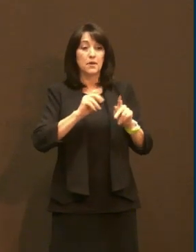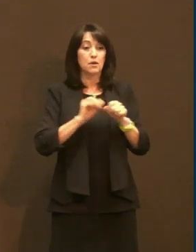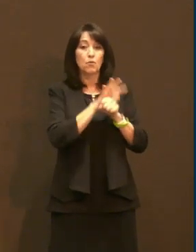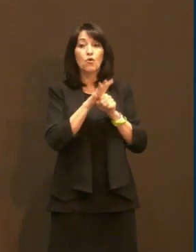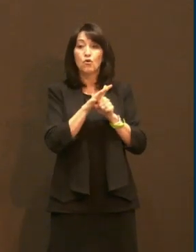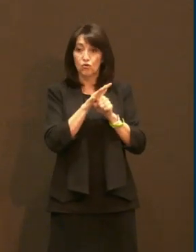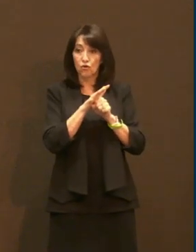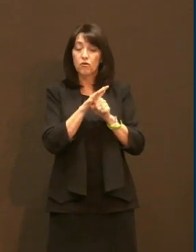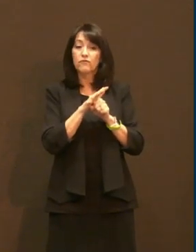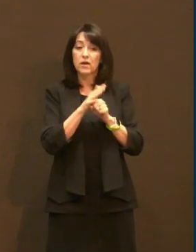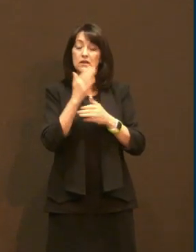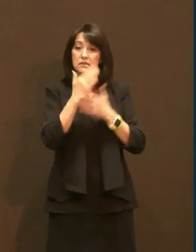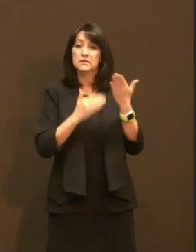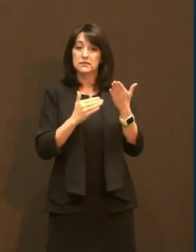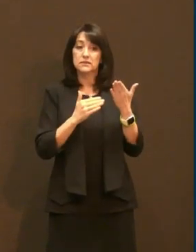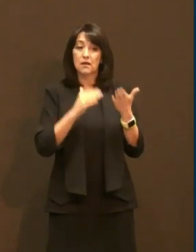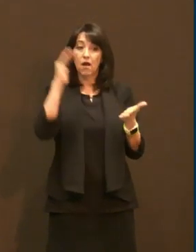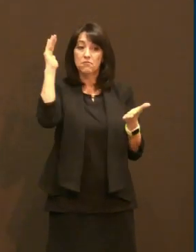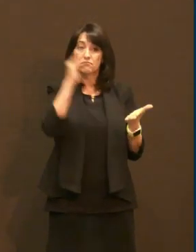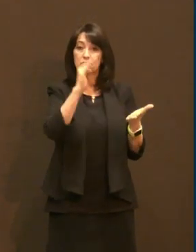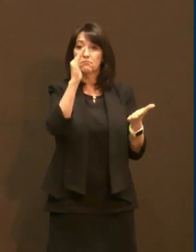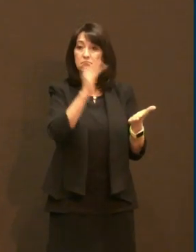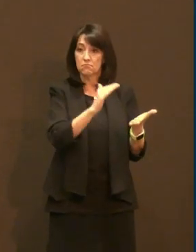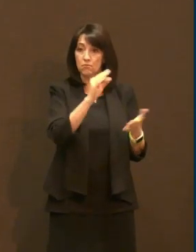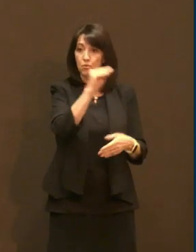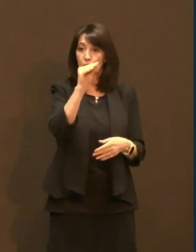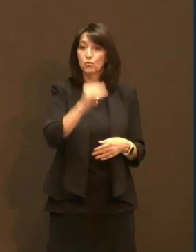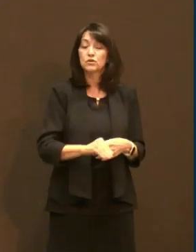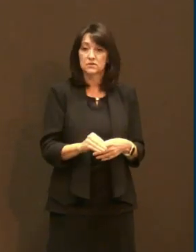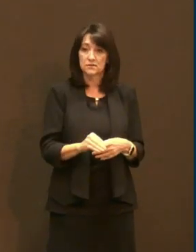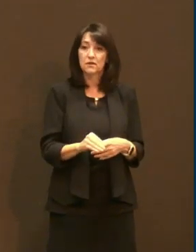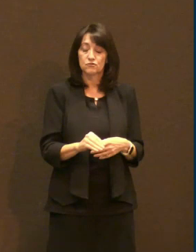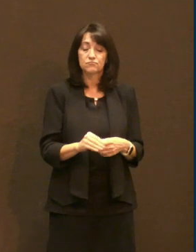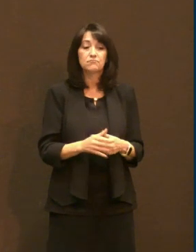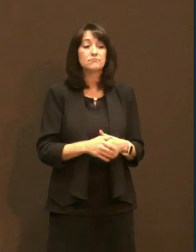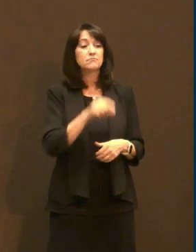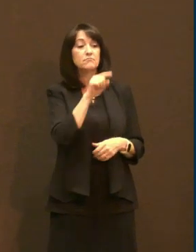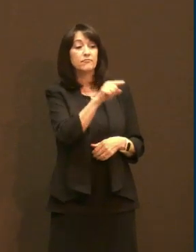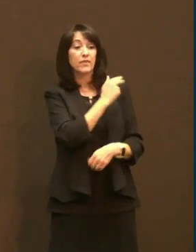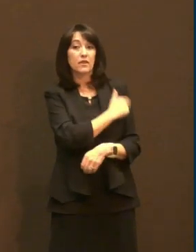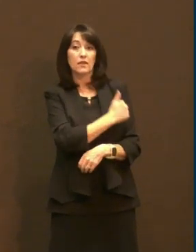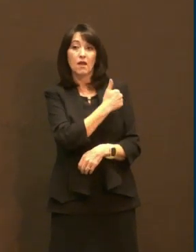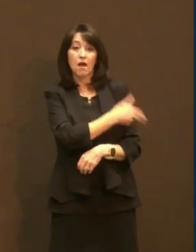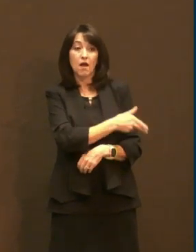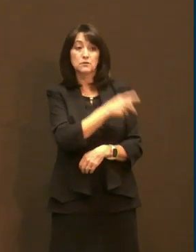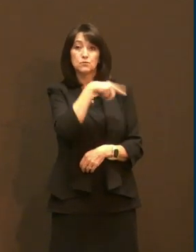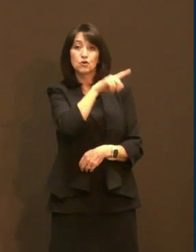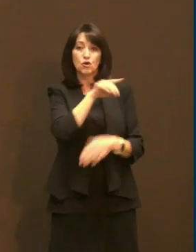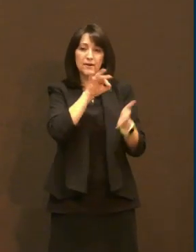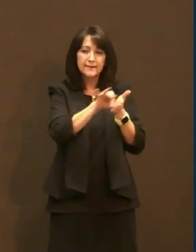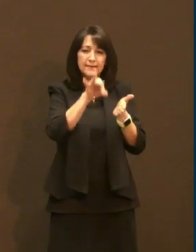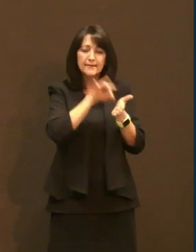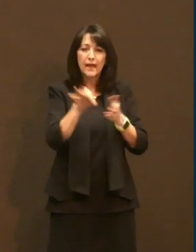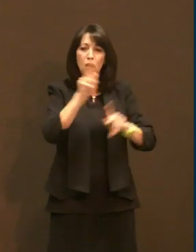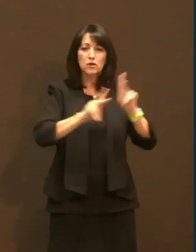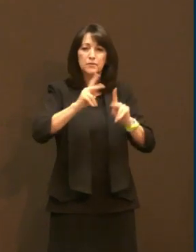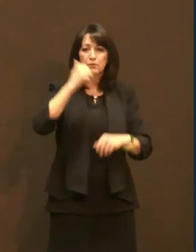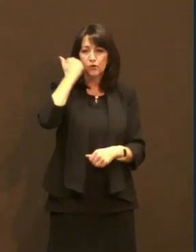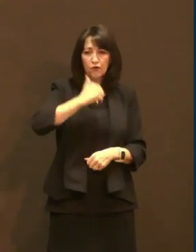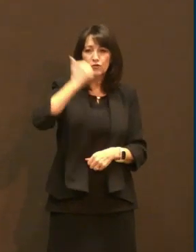most important measure that we have because it's a real number. The hospitals count these individuals each day. They know